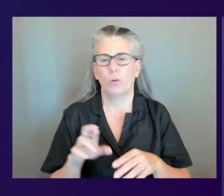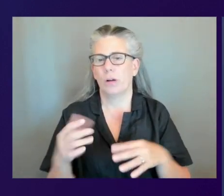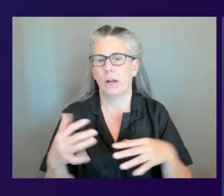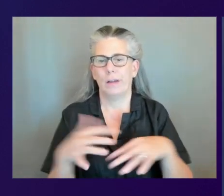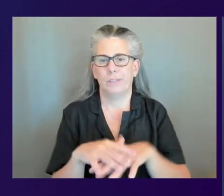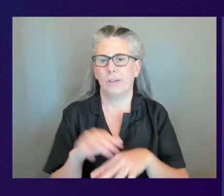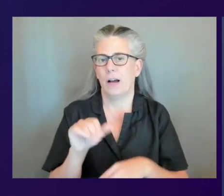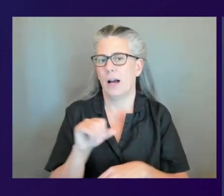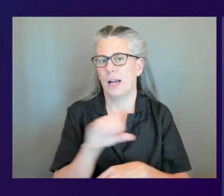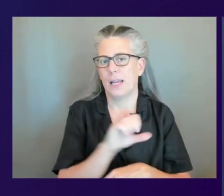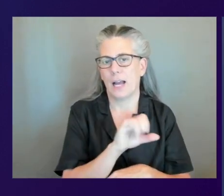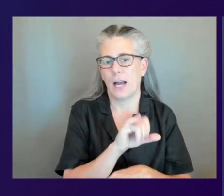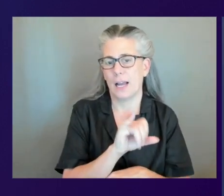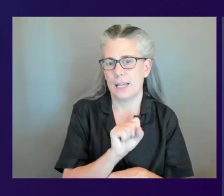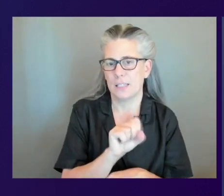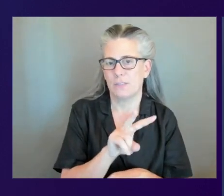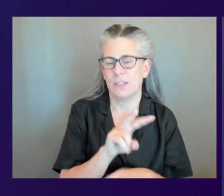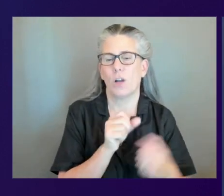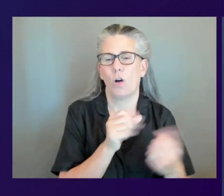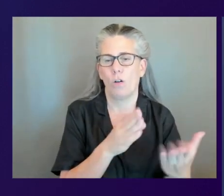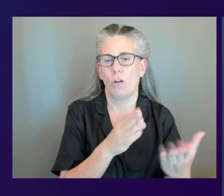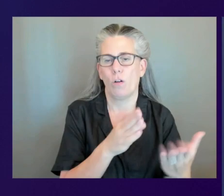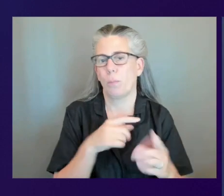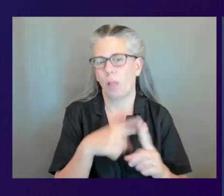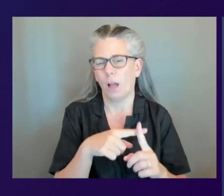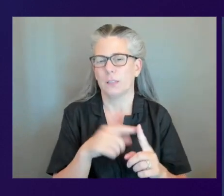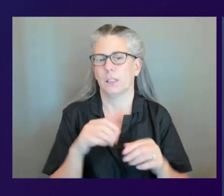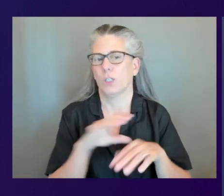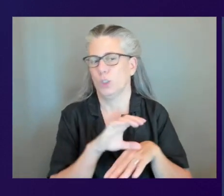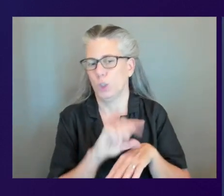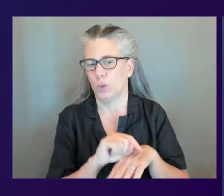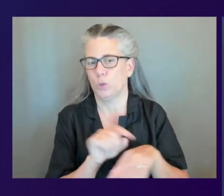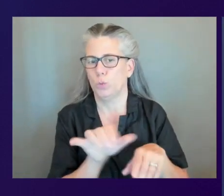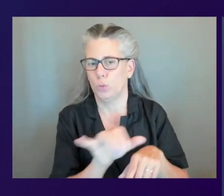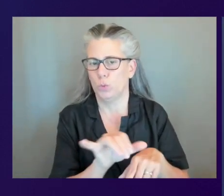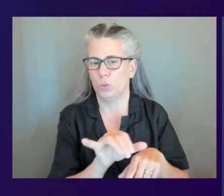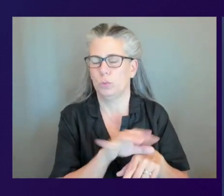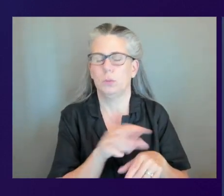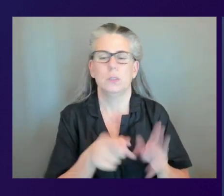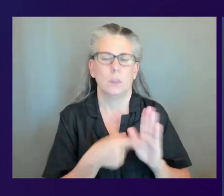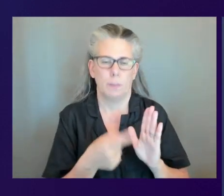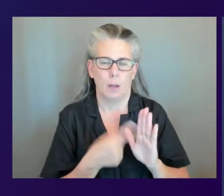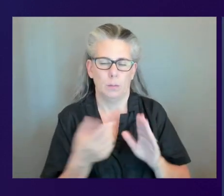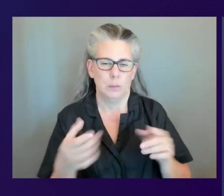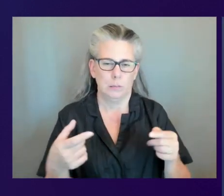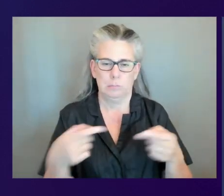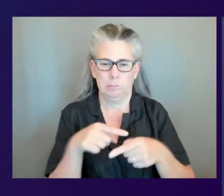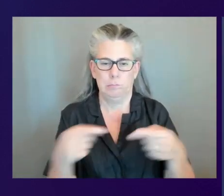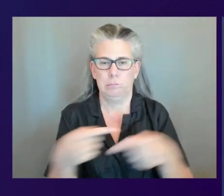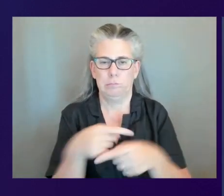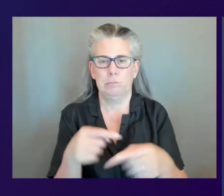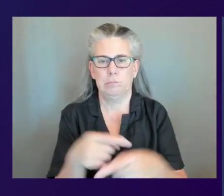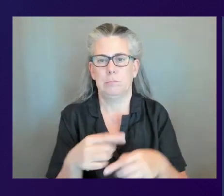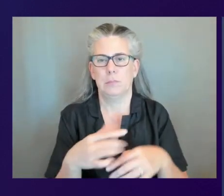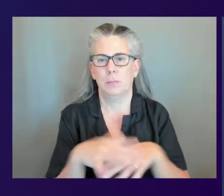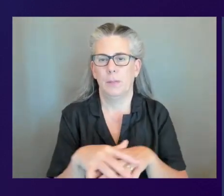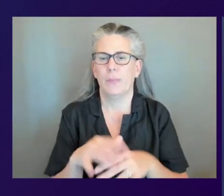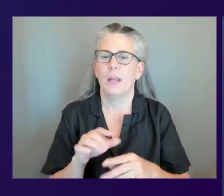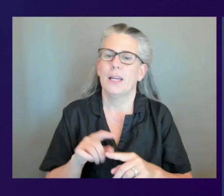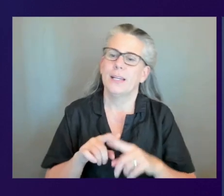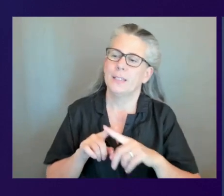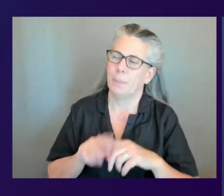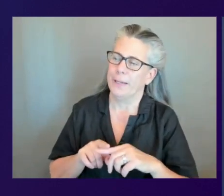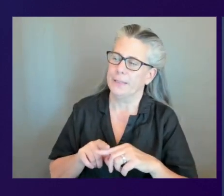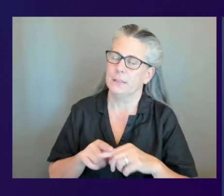as well as they do some consulting. So it just depends, right, on who. There's that answer again. It just That's a good depends. one. Just depends, yeah. It's a I'm